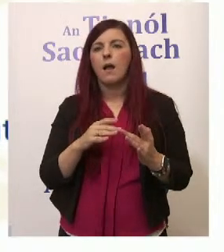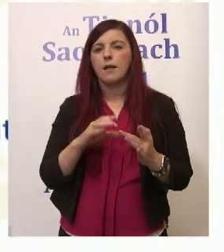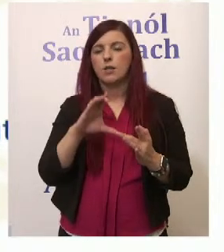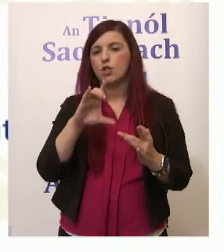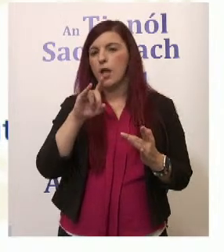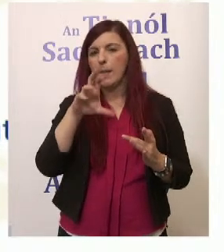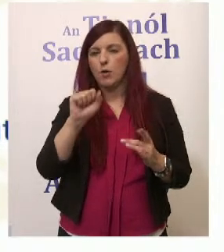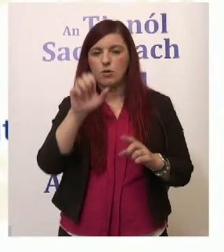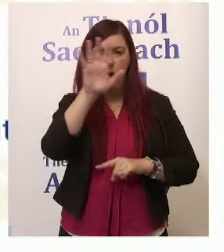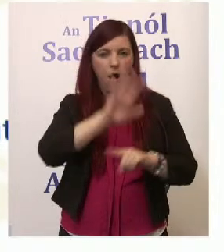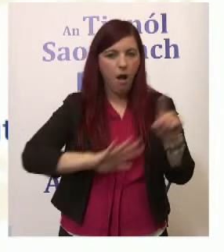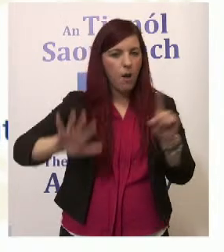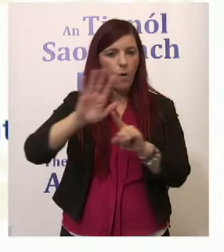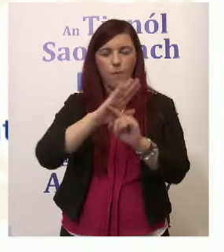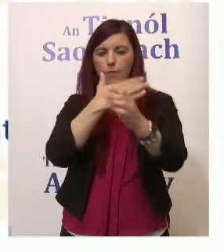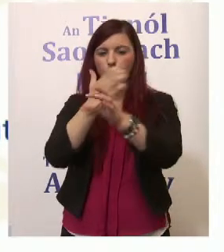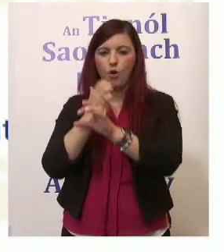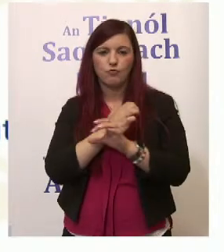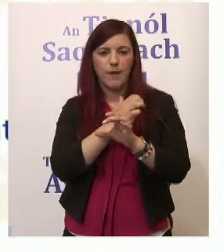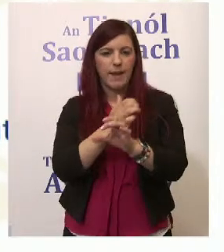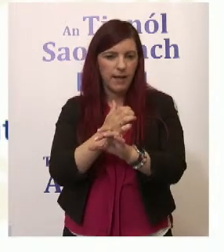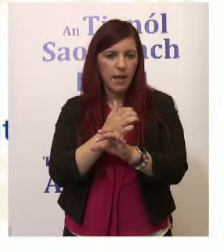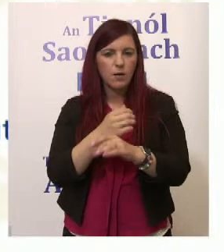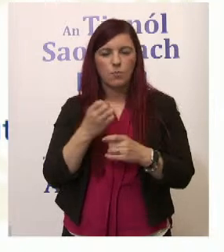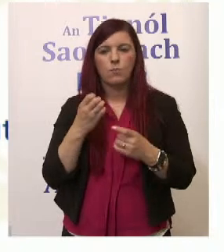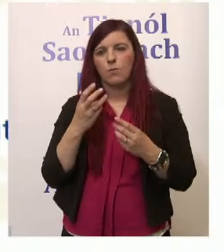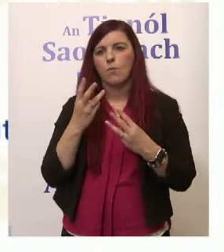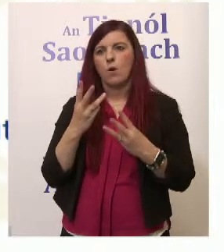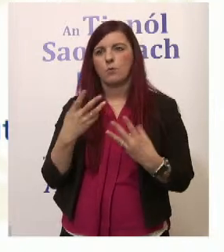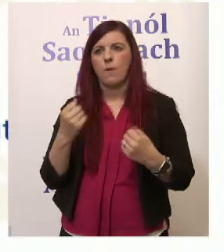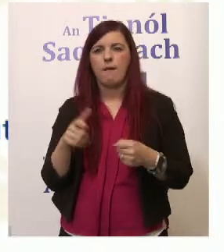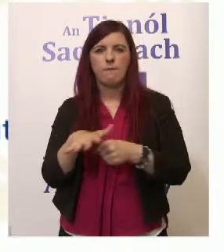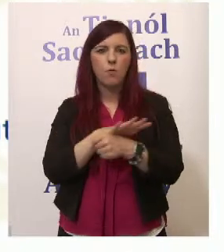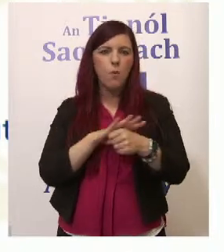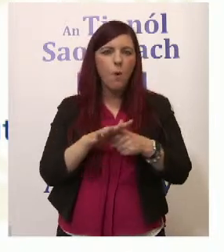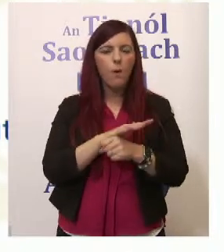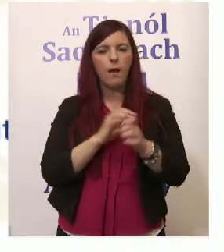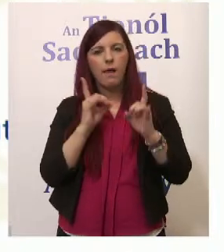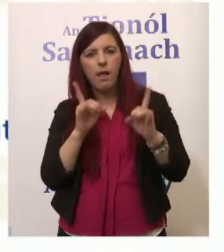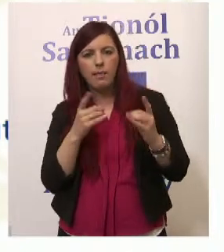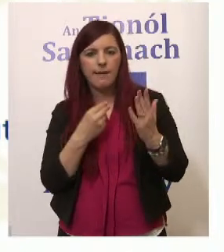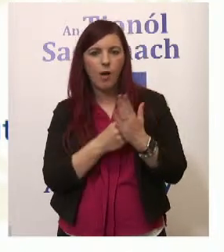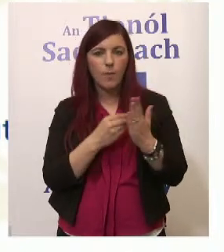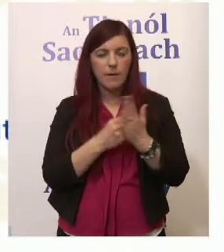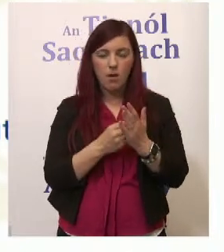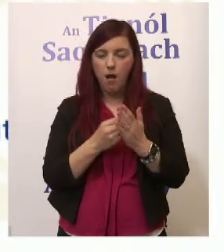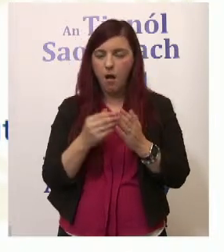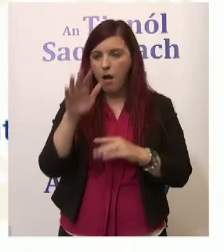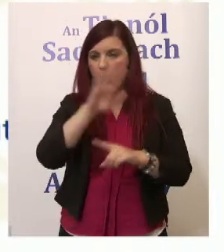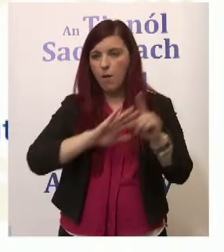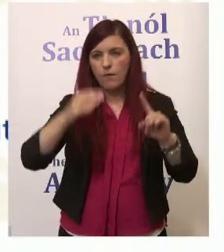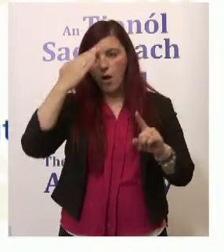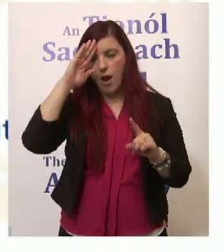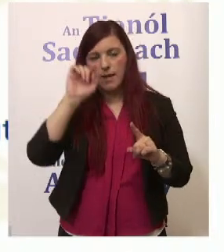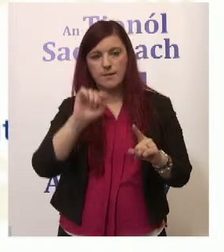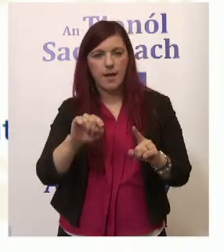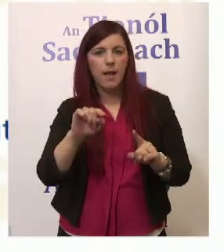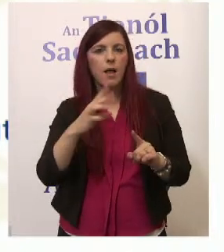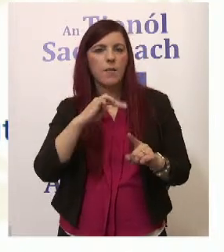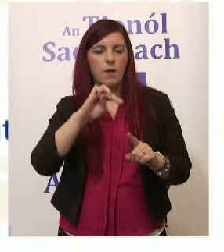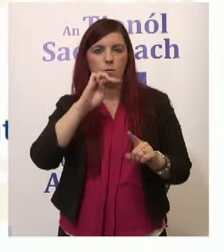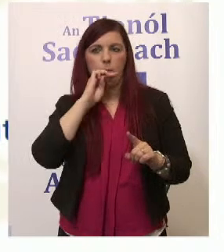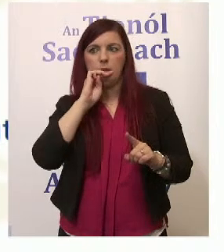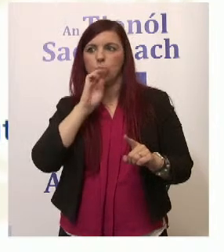our chambers are geographically focused, and we want to have local healthy economies thriving around the country. That's what puts us into